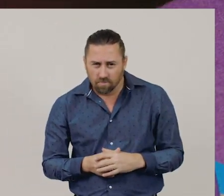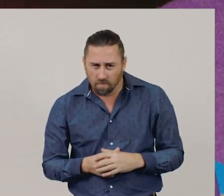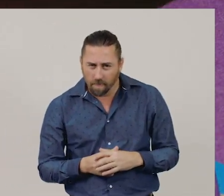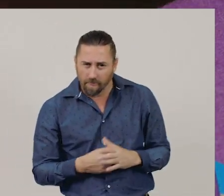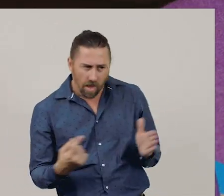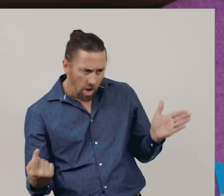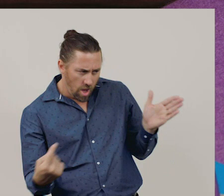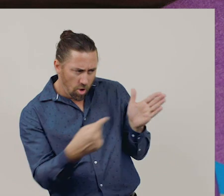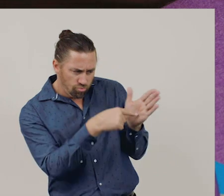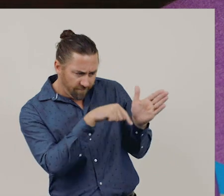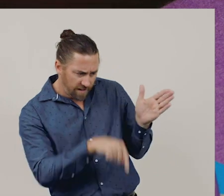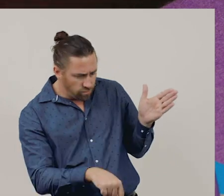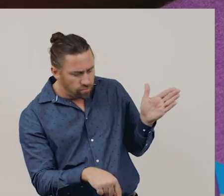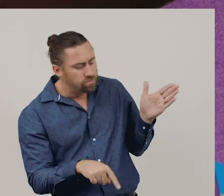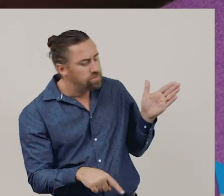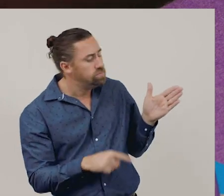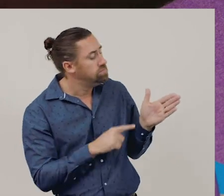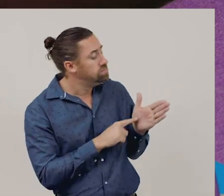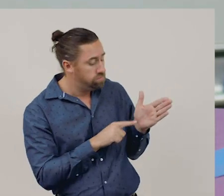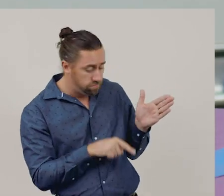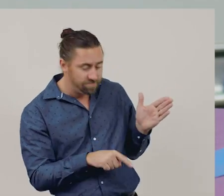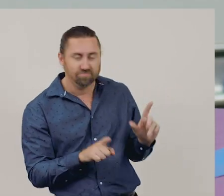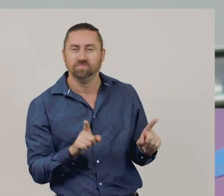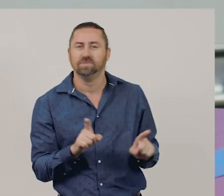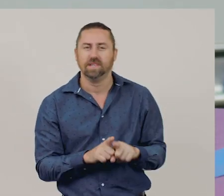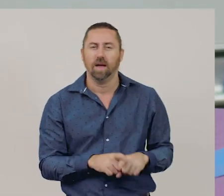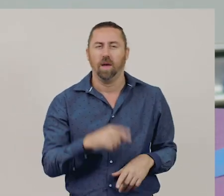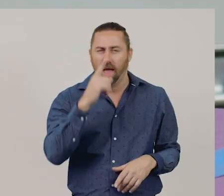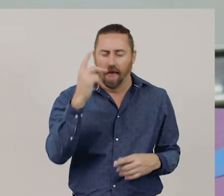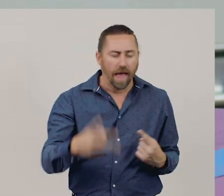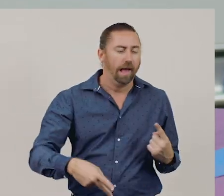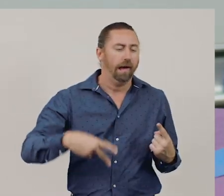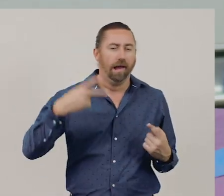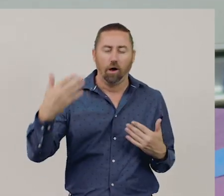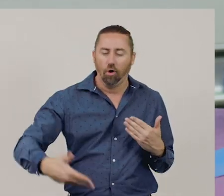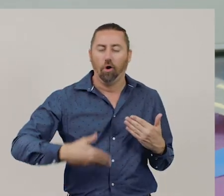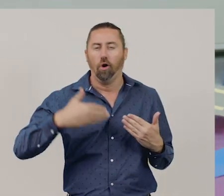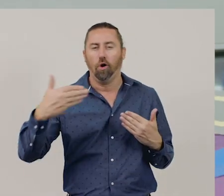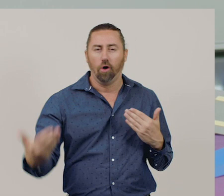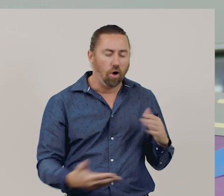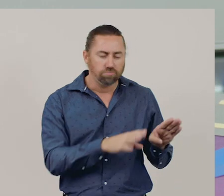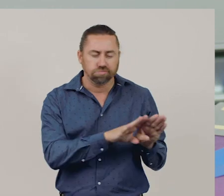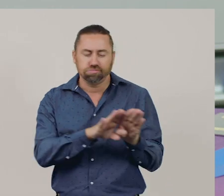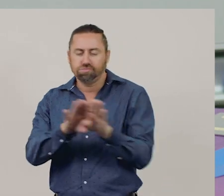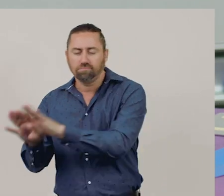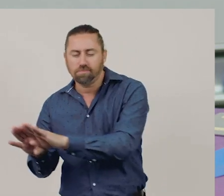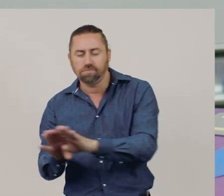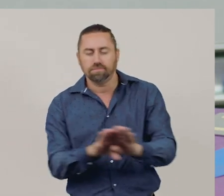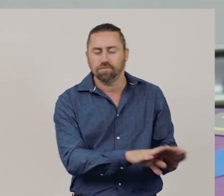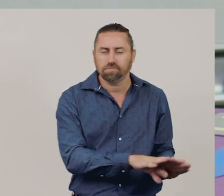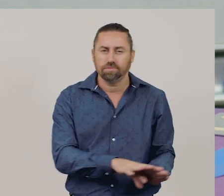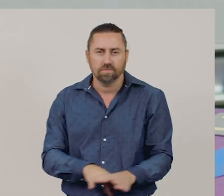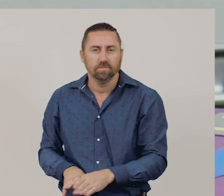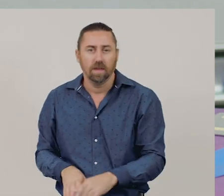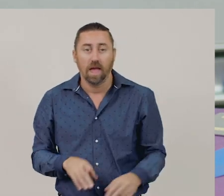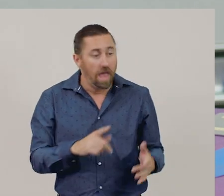Is the reflection the same as the image? We could do this again and again and again. If you